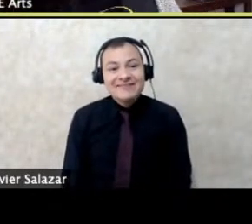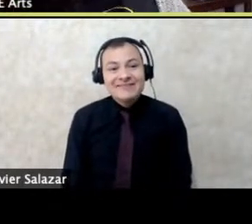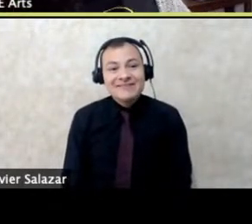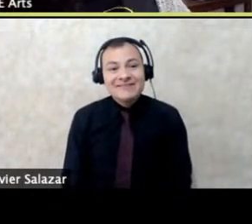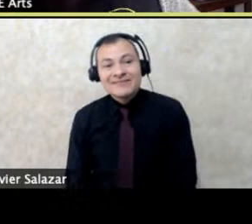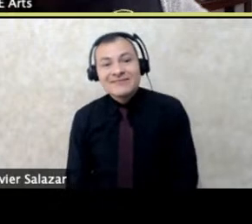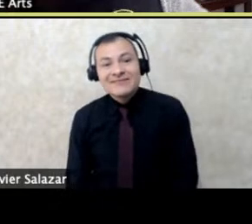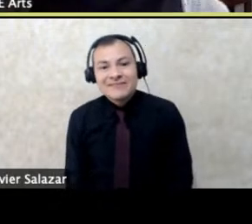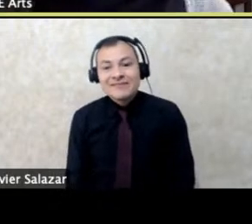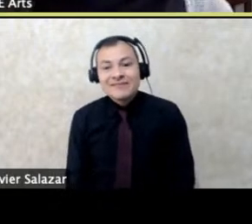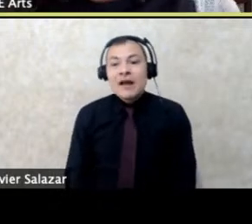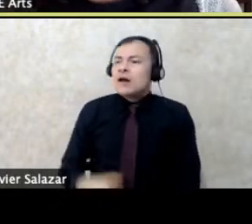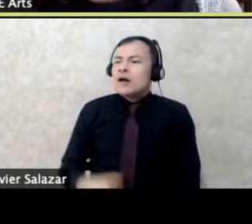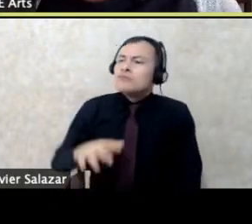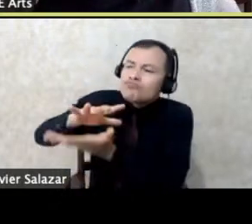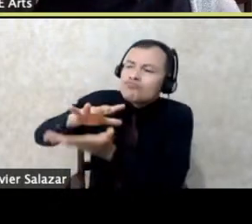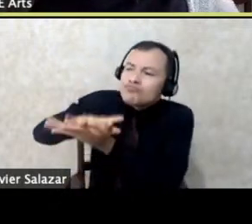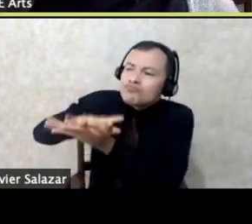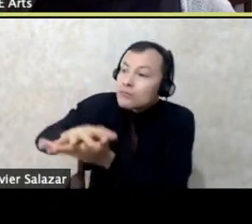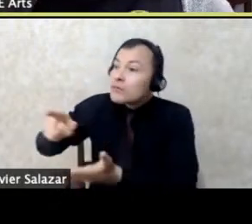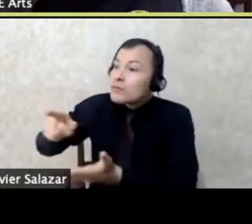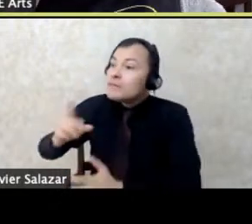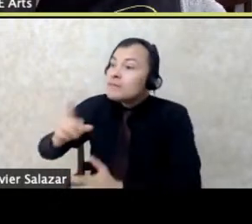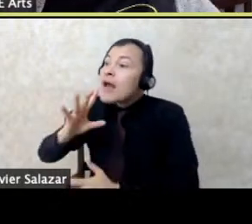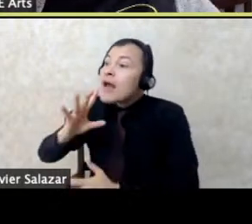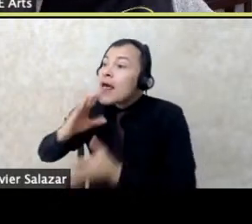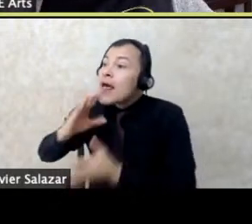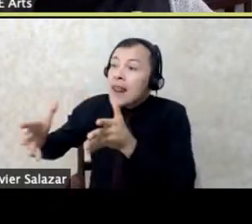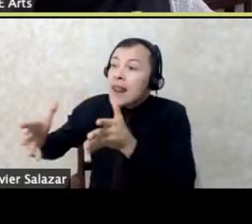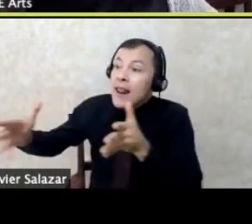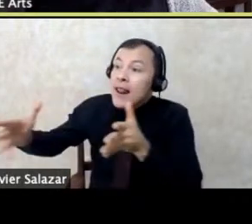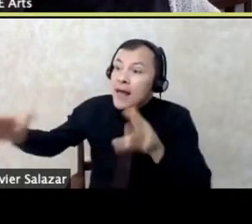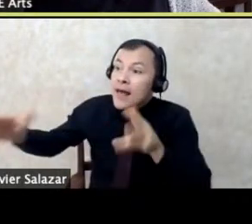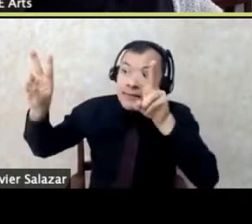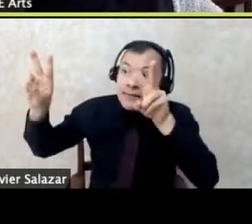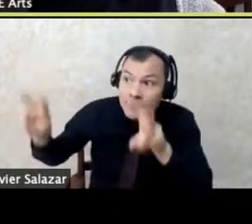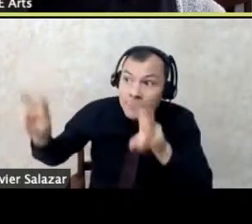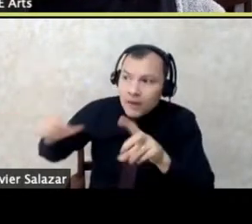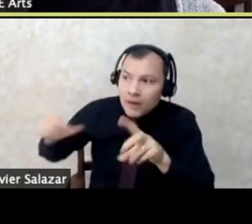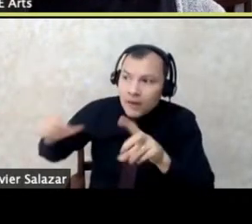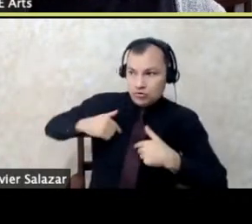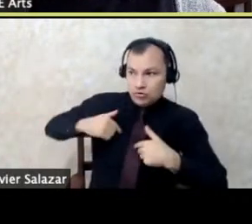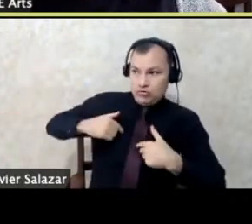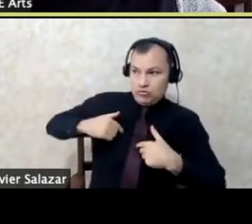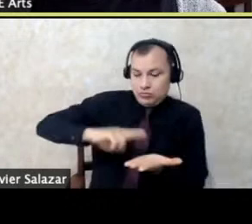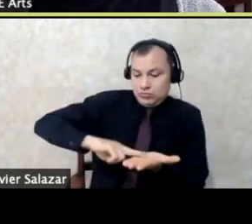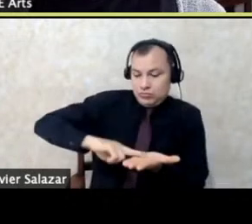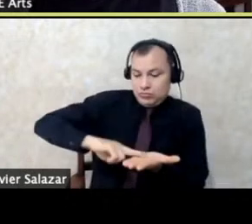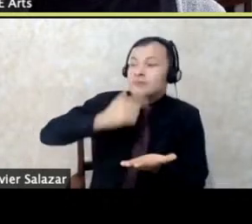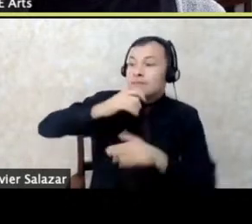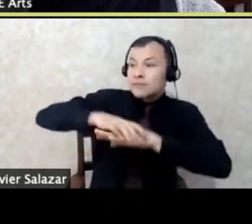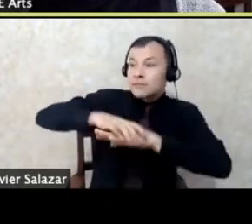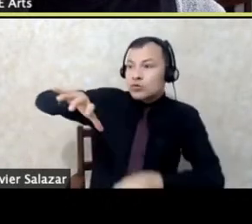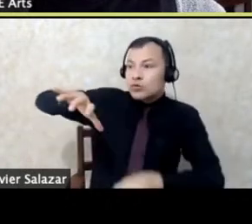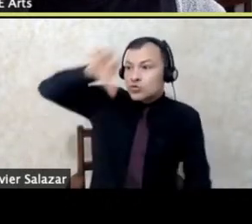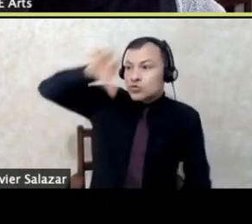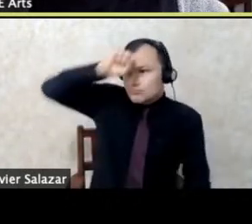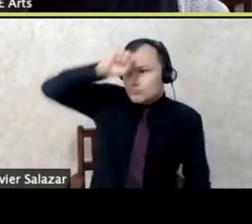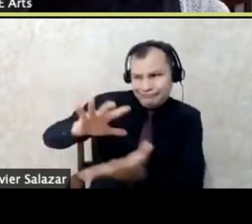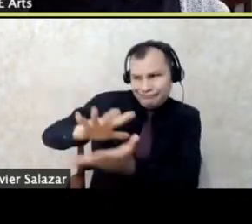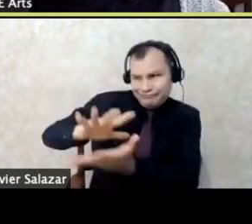As a matter of the example that I wanted to give you is the case of a girl who we became aware